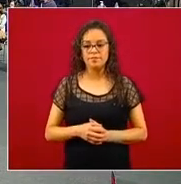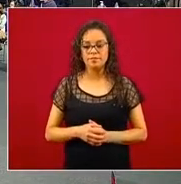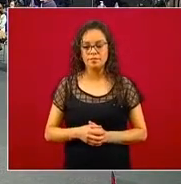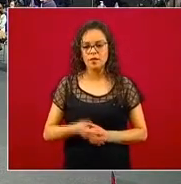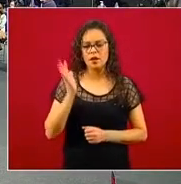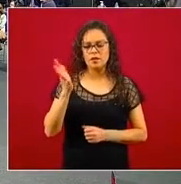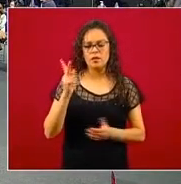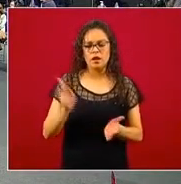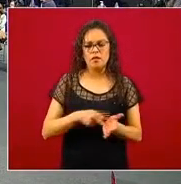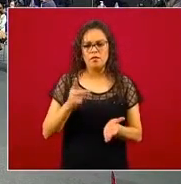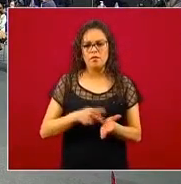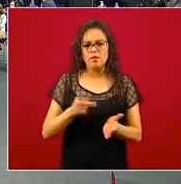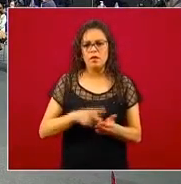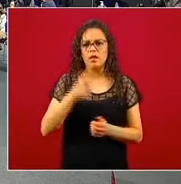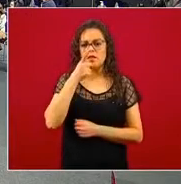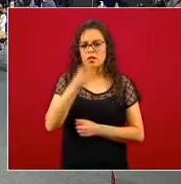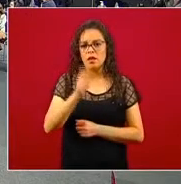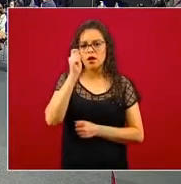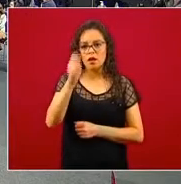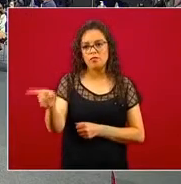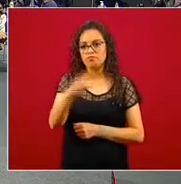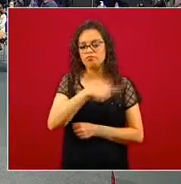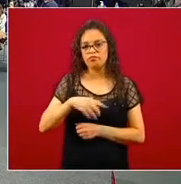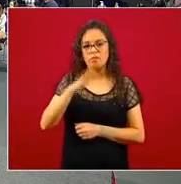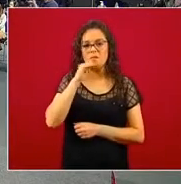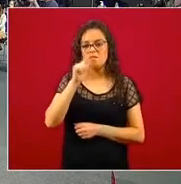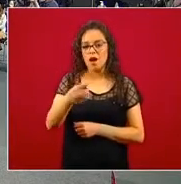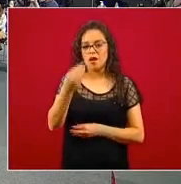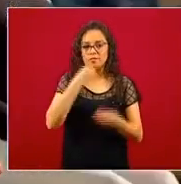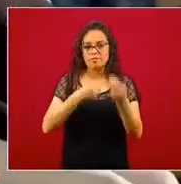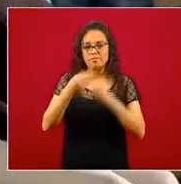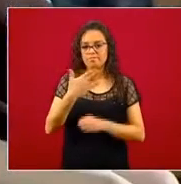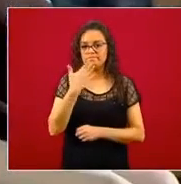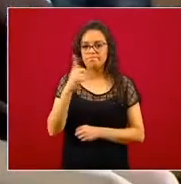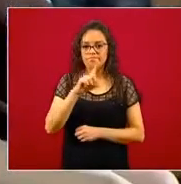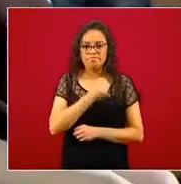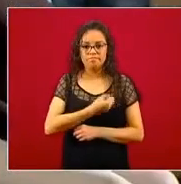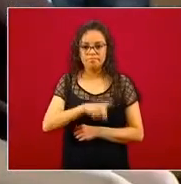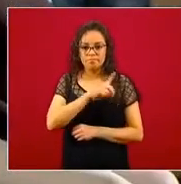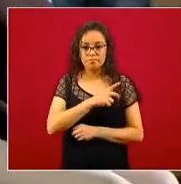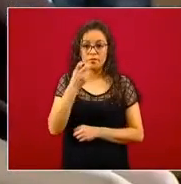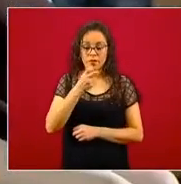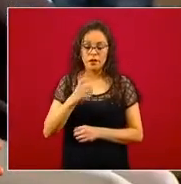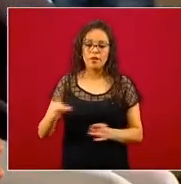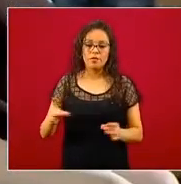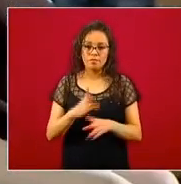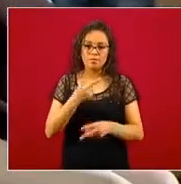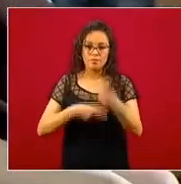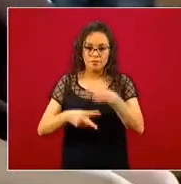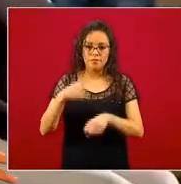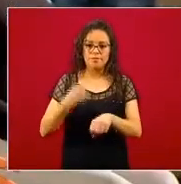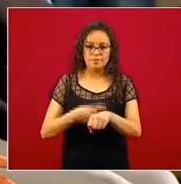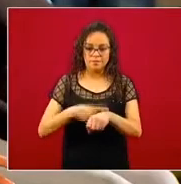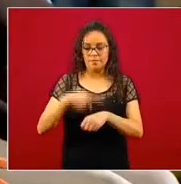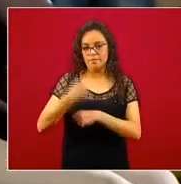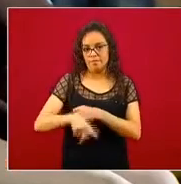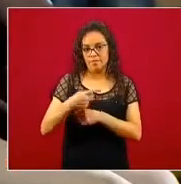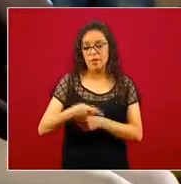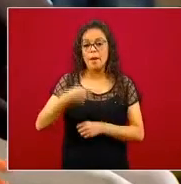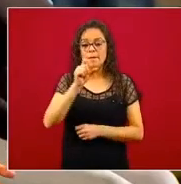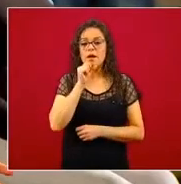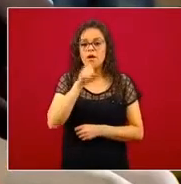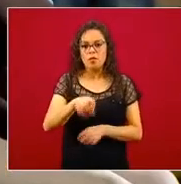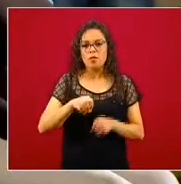Epidemiological Diagnosis and Reference Institute to get in 48 hours the test. We are not going to focus in